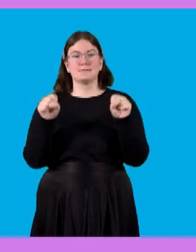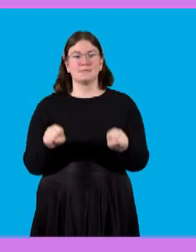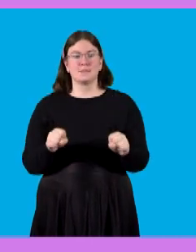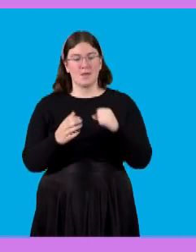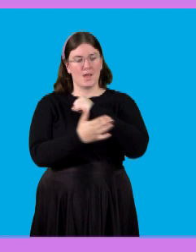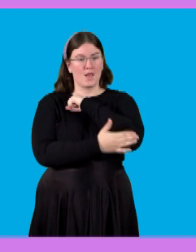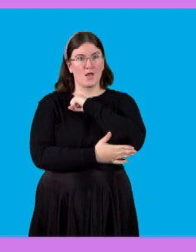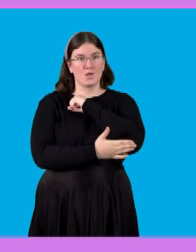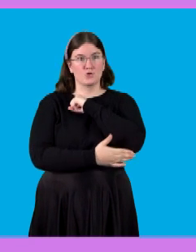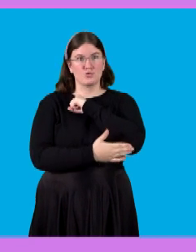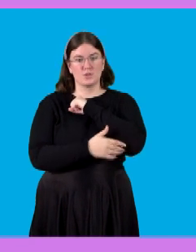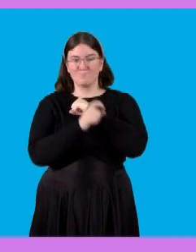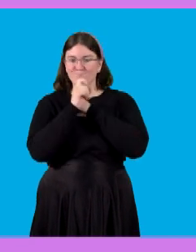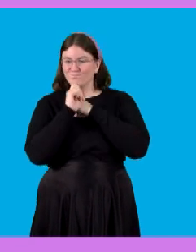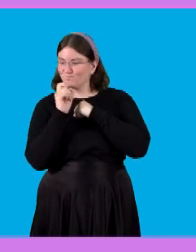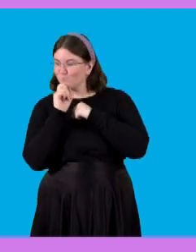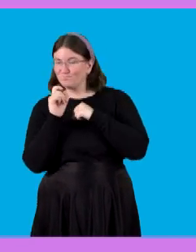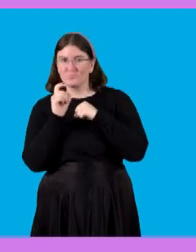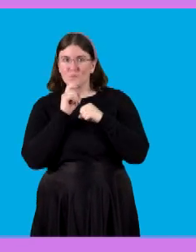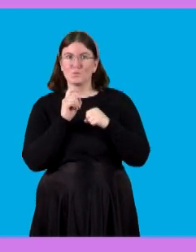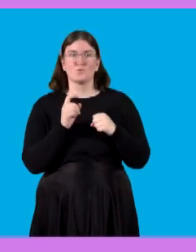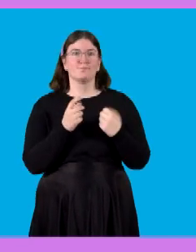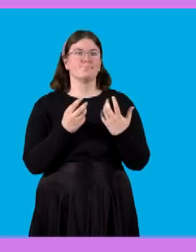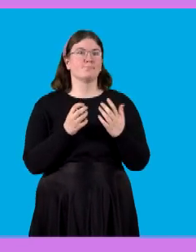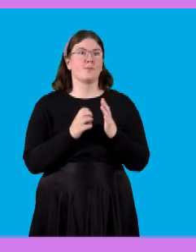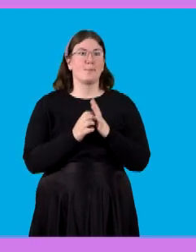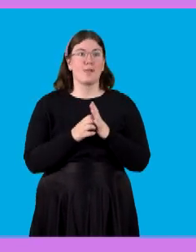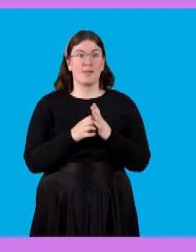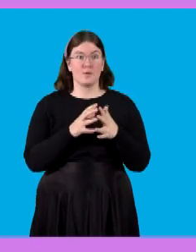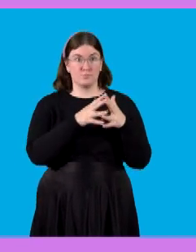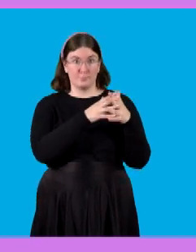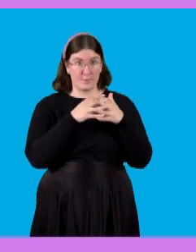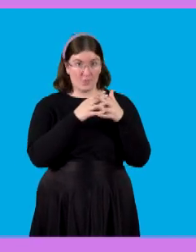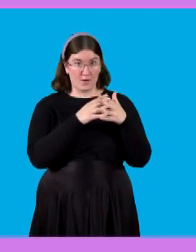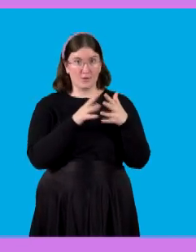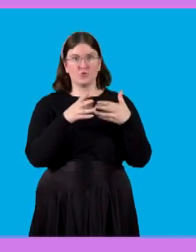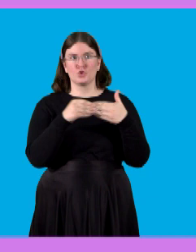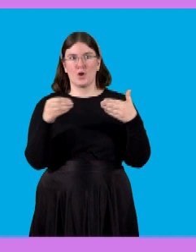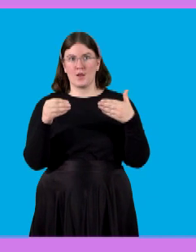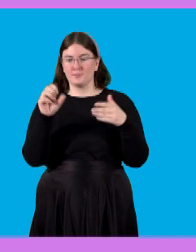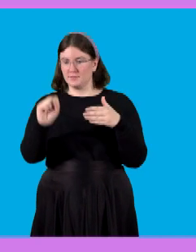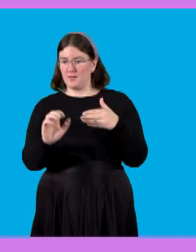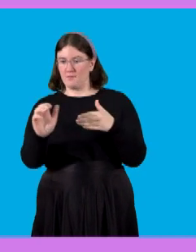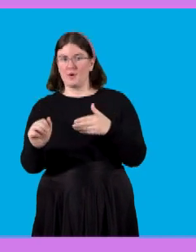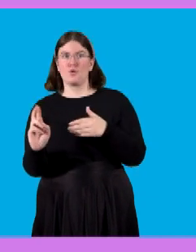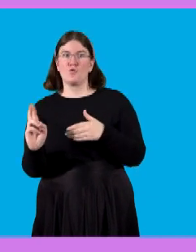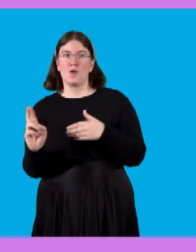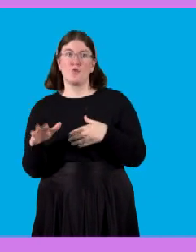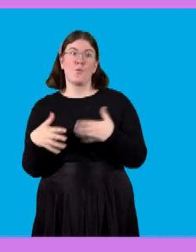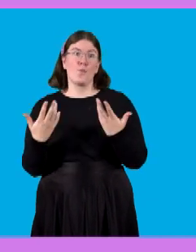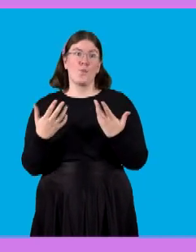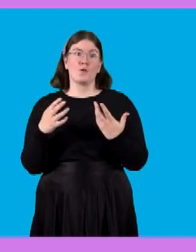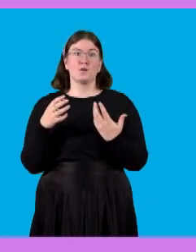used in a particular country or region, right, such as your dollar in the USA, American dollar, Rand in South